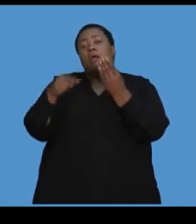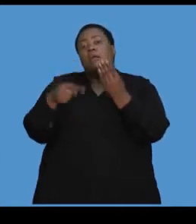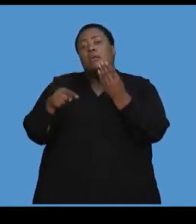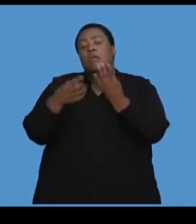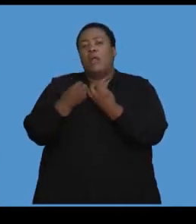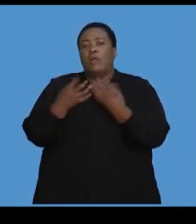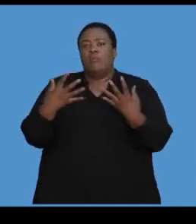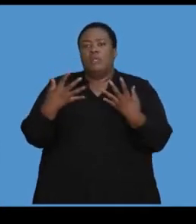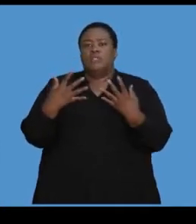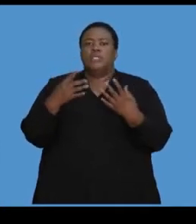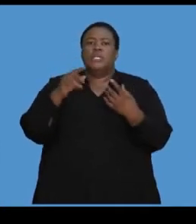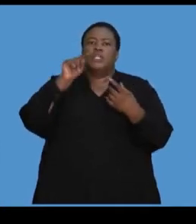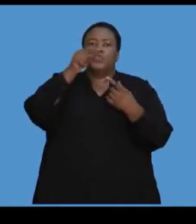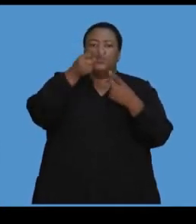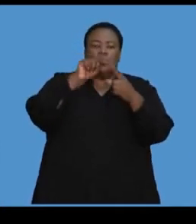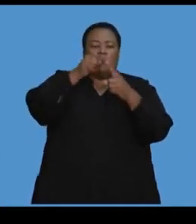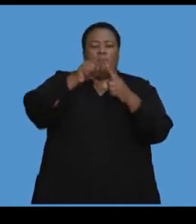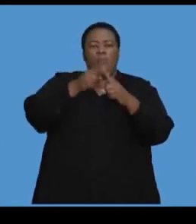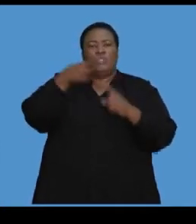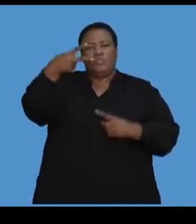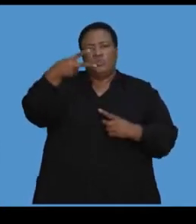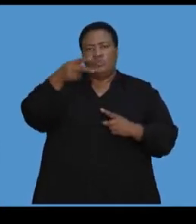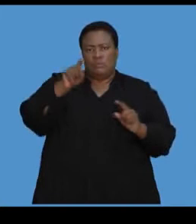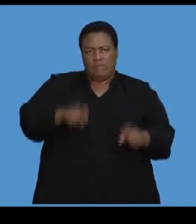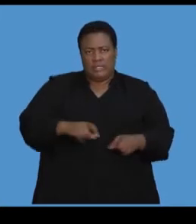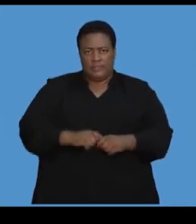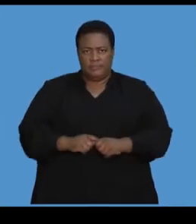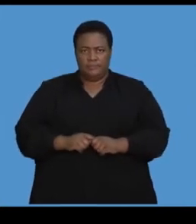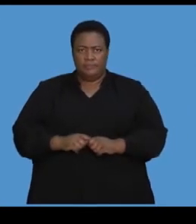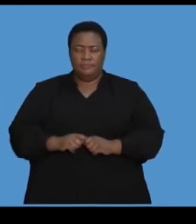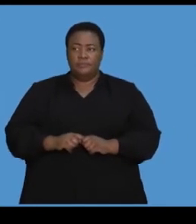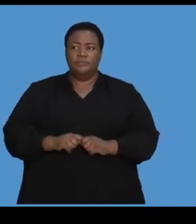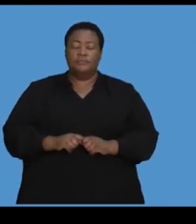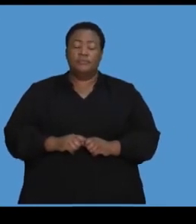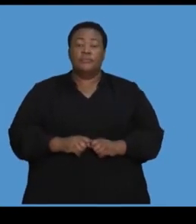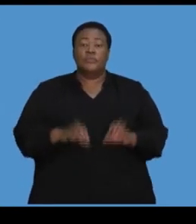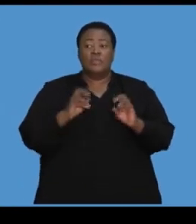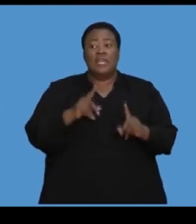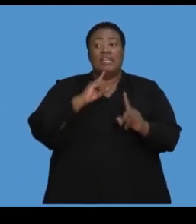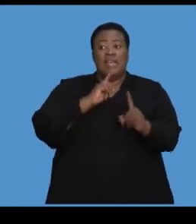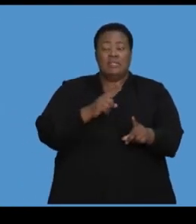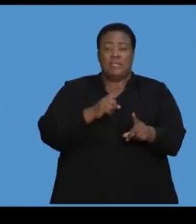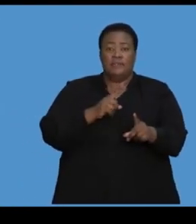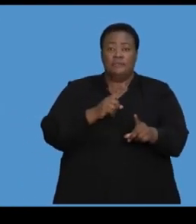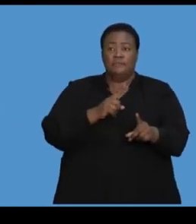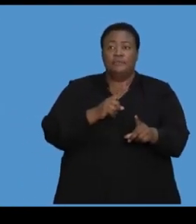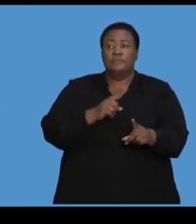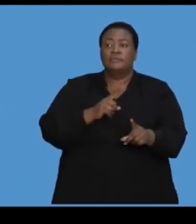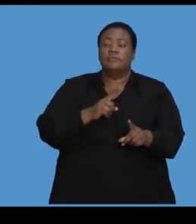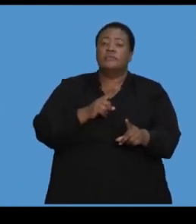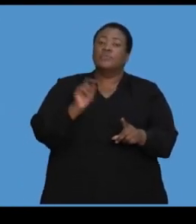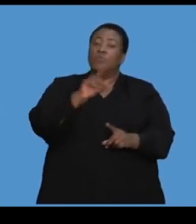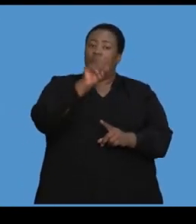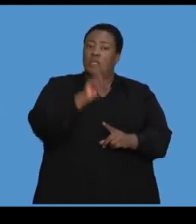minimum of 2 points there to explain. Right, now let's go to the answer, right? You